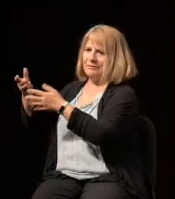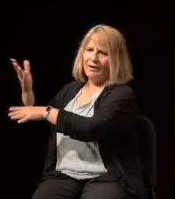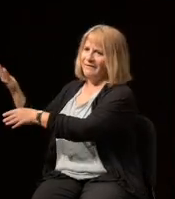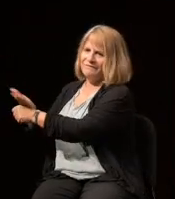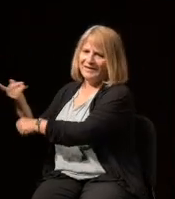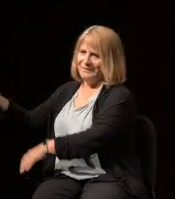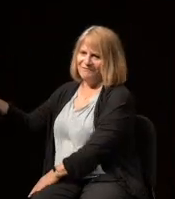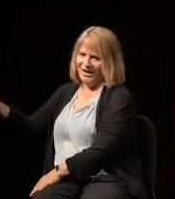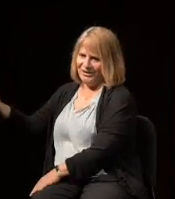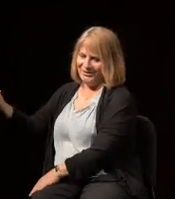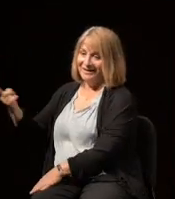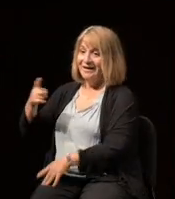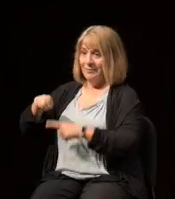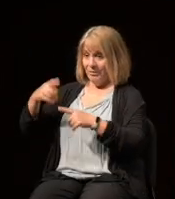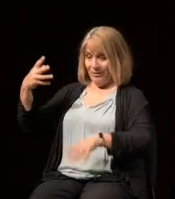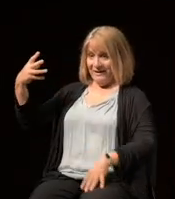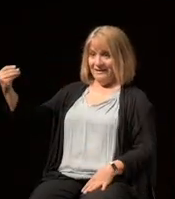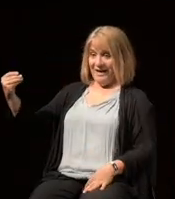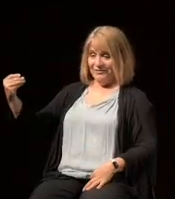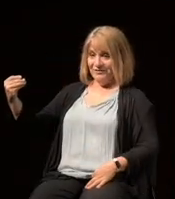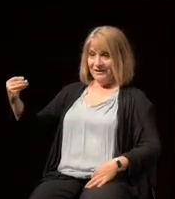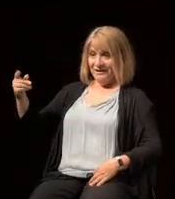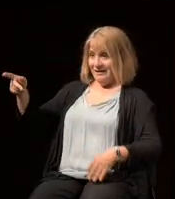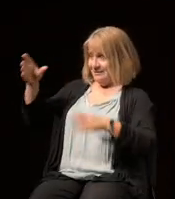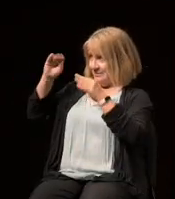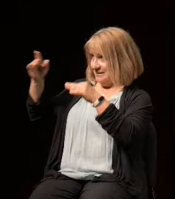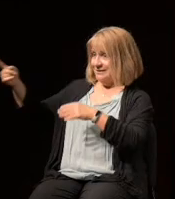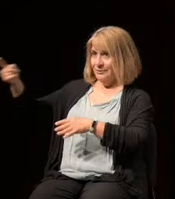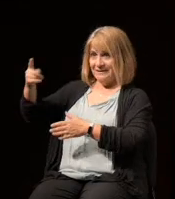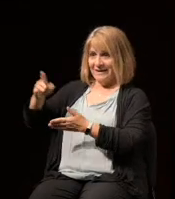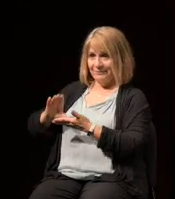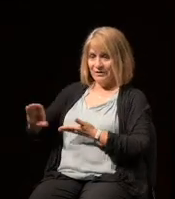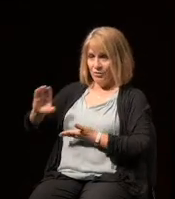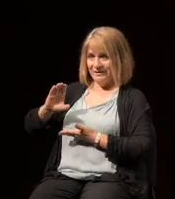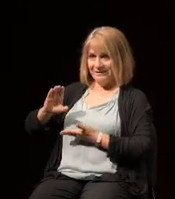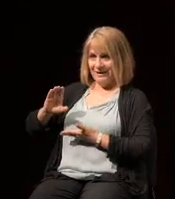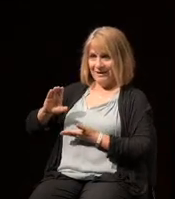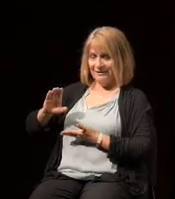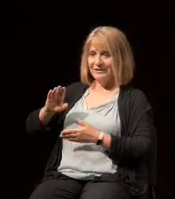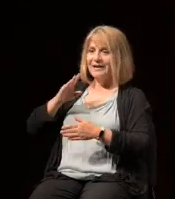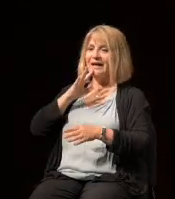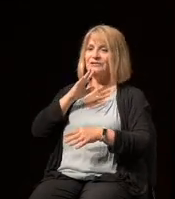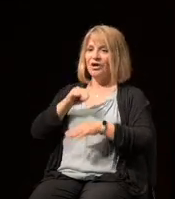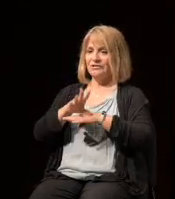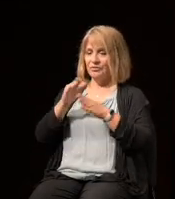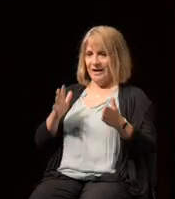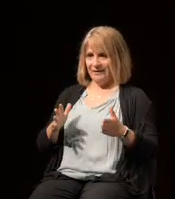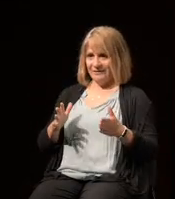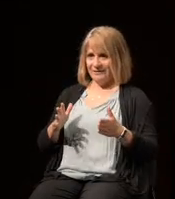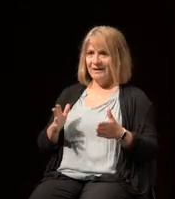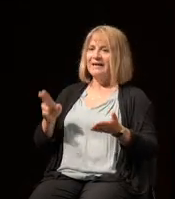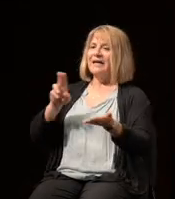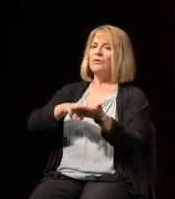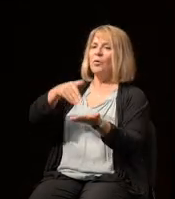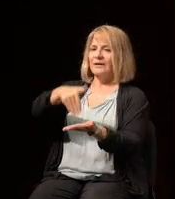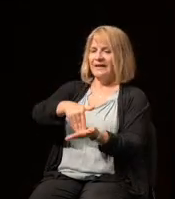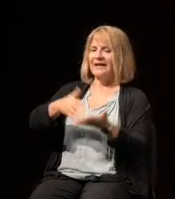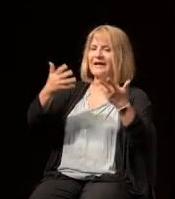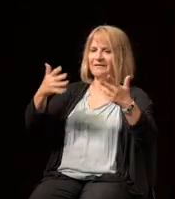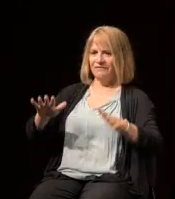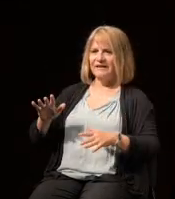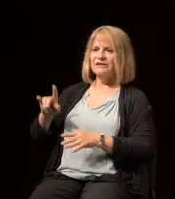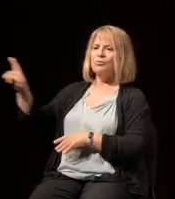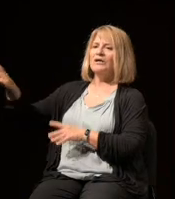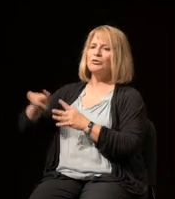when he left with instructions to come over to Cuesta College and talk to a counselor, get re-enrolled, and finish what he